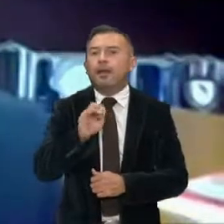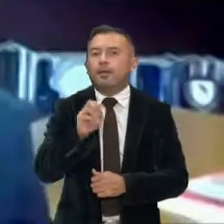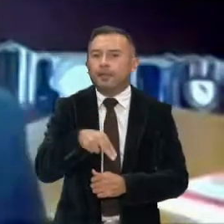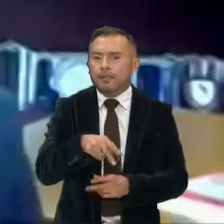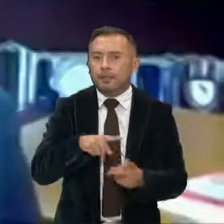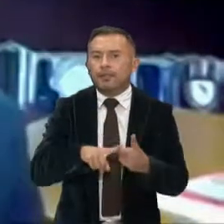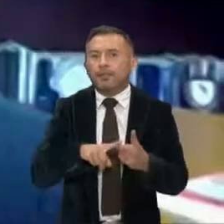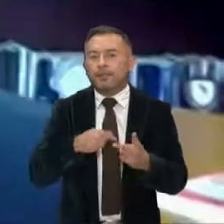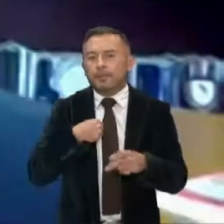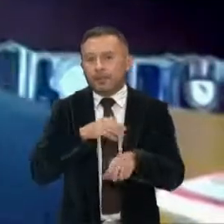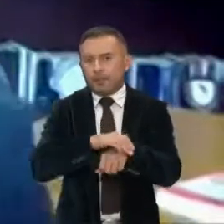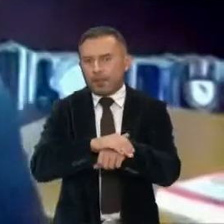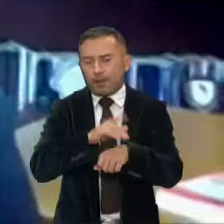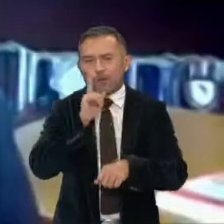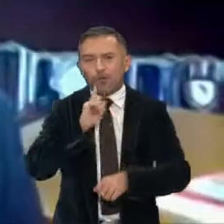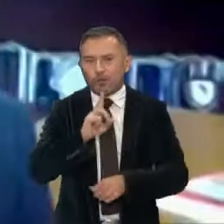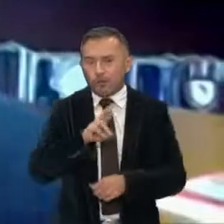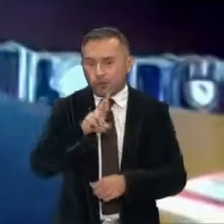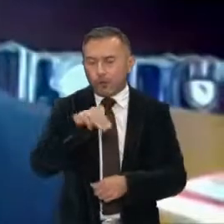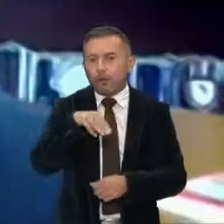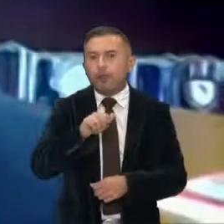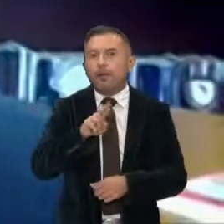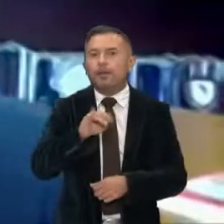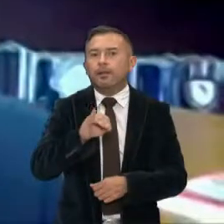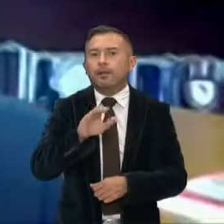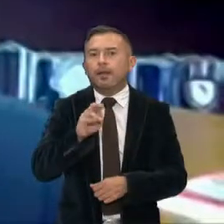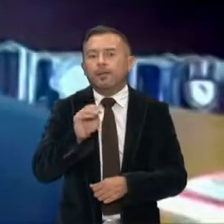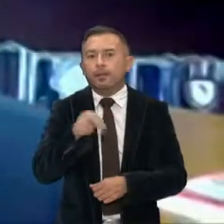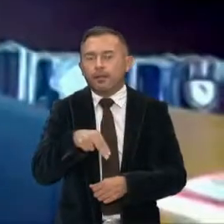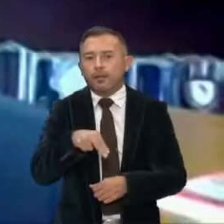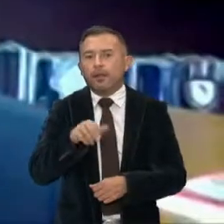Carrillo, Mari Carmen Alanís,